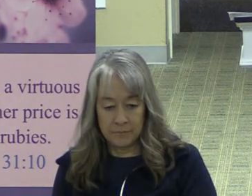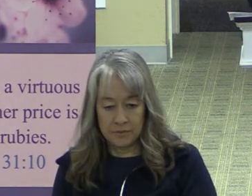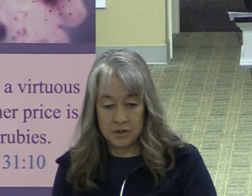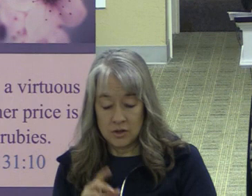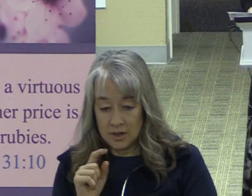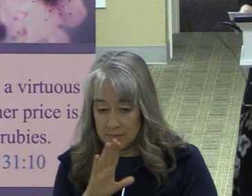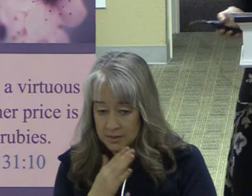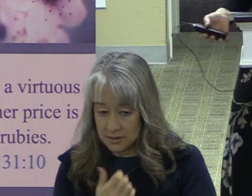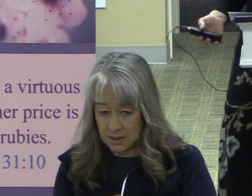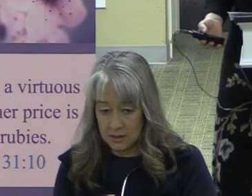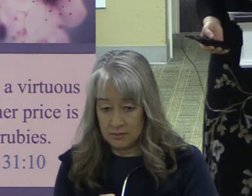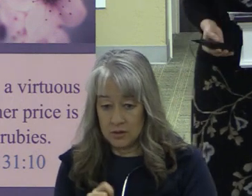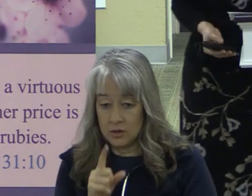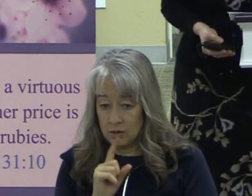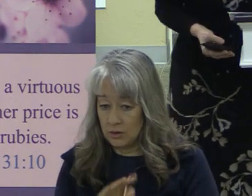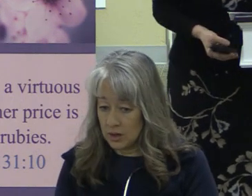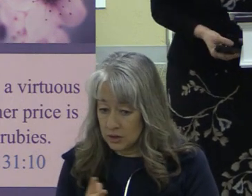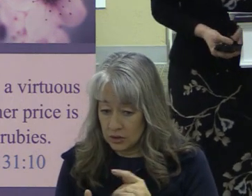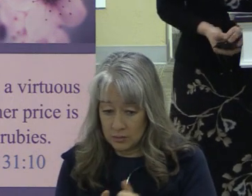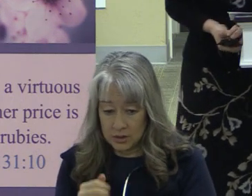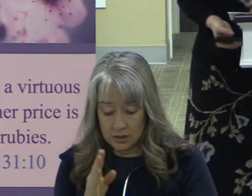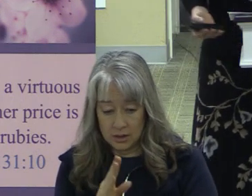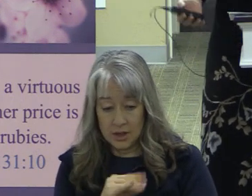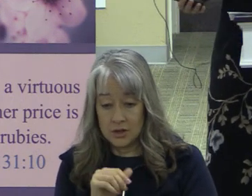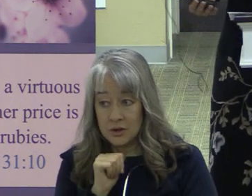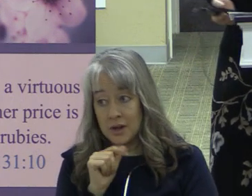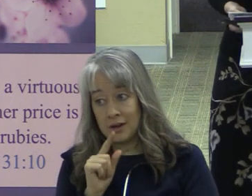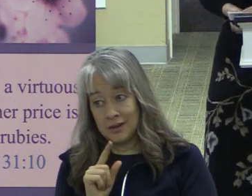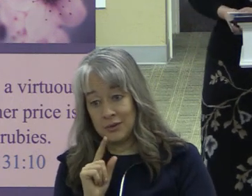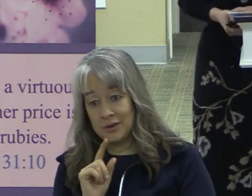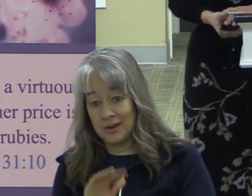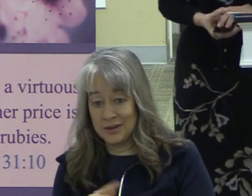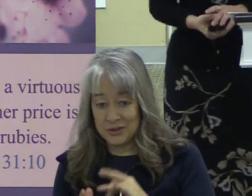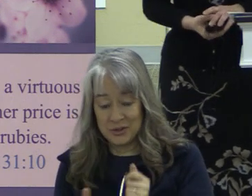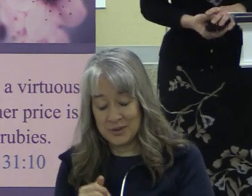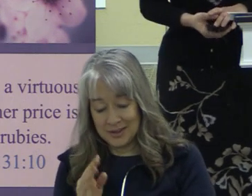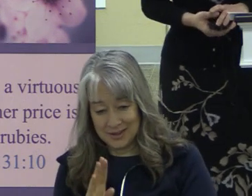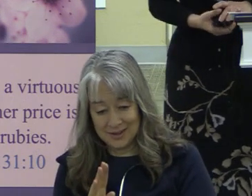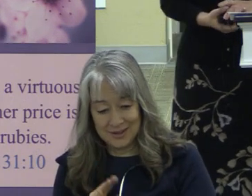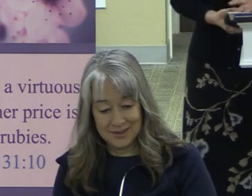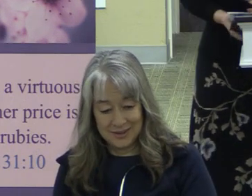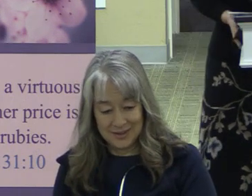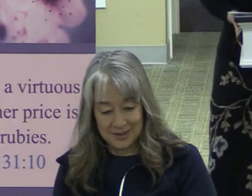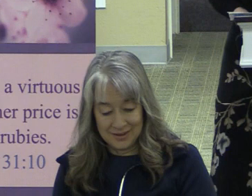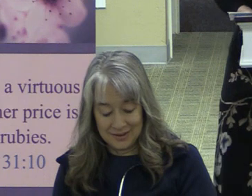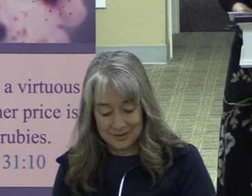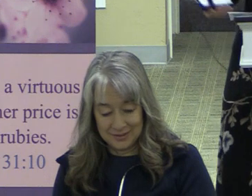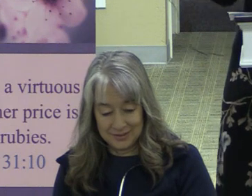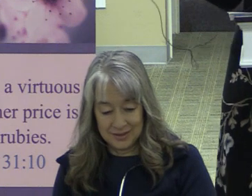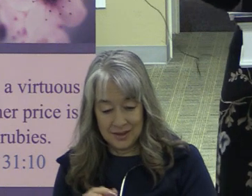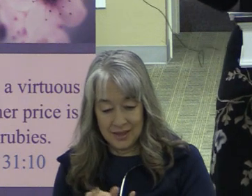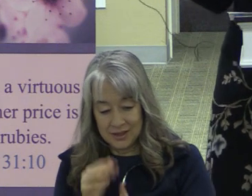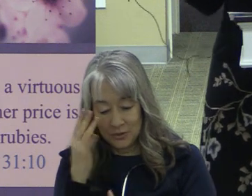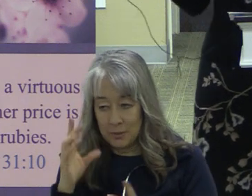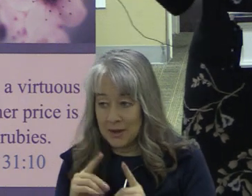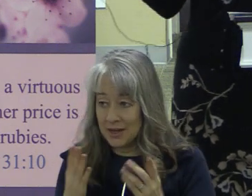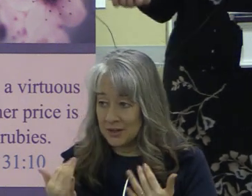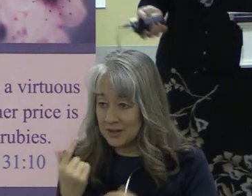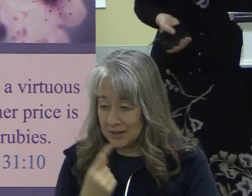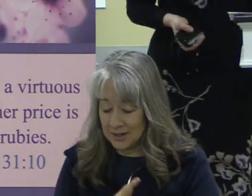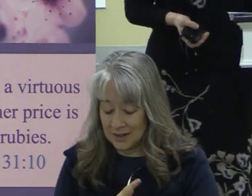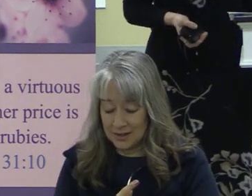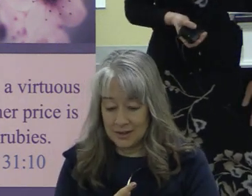so you need to be saved. You're alone on your journey with God, and you're not alone on your journey with God. And that's why we're meeting here